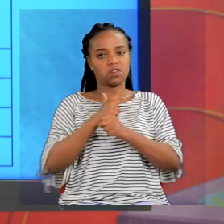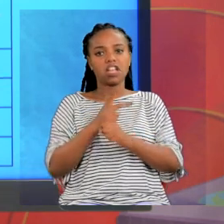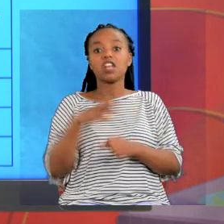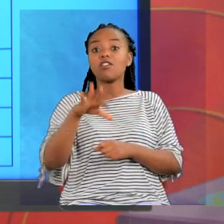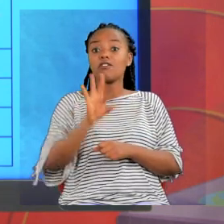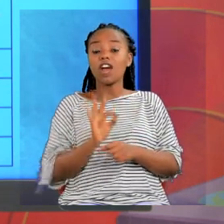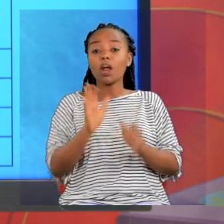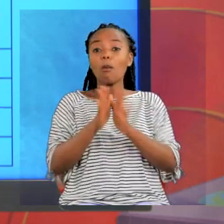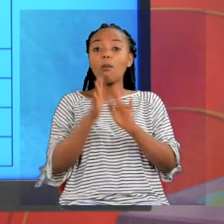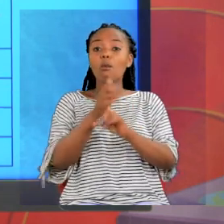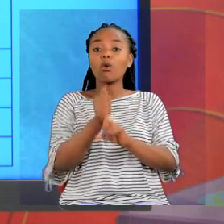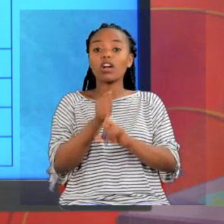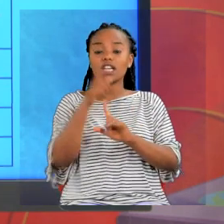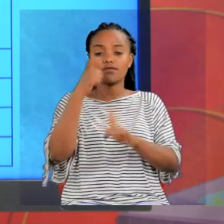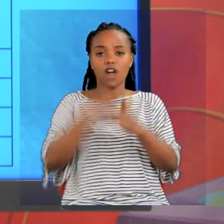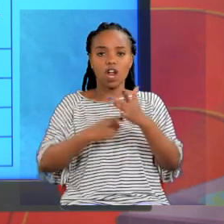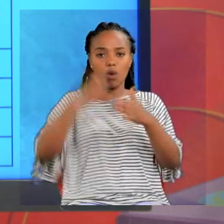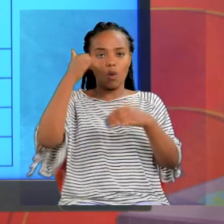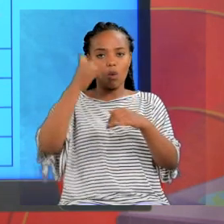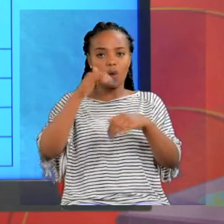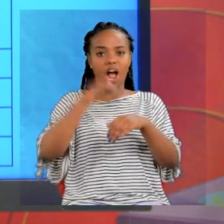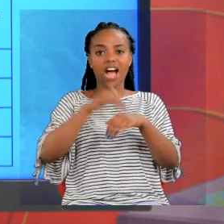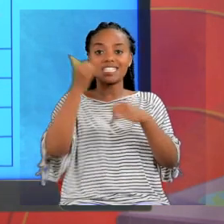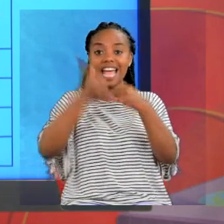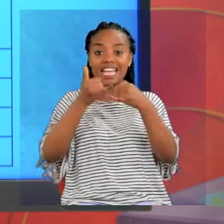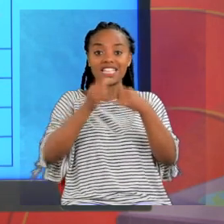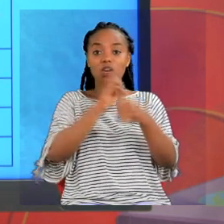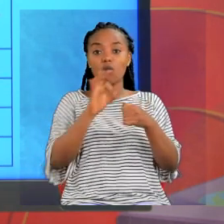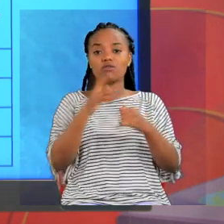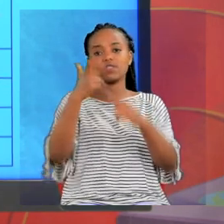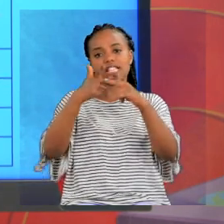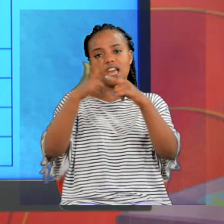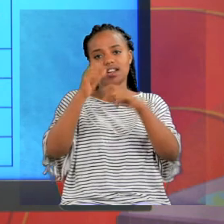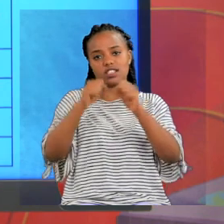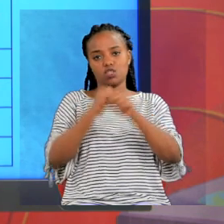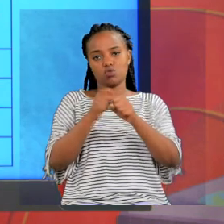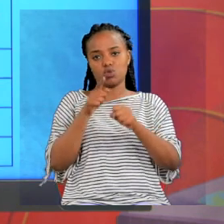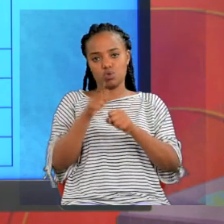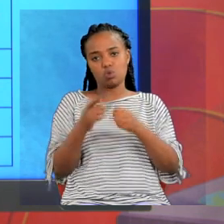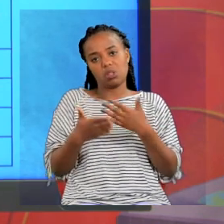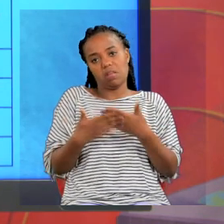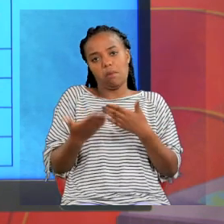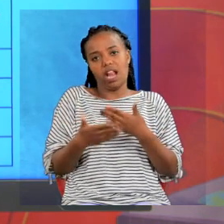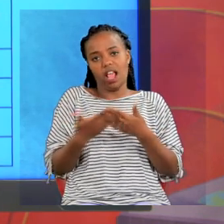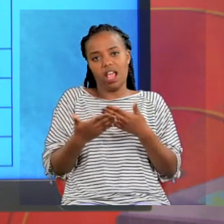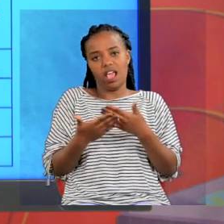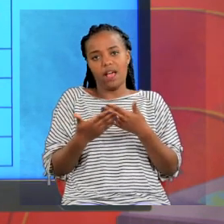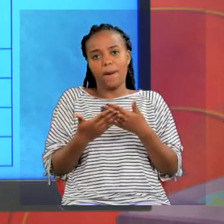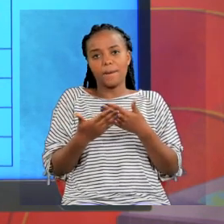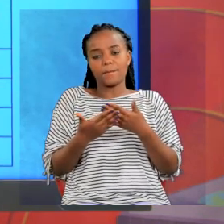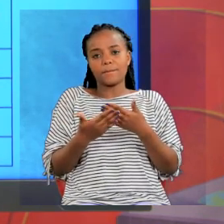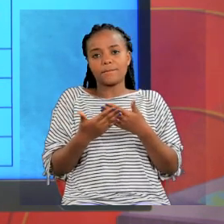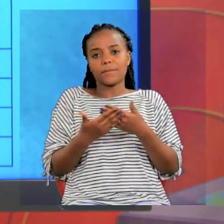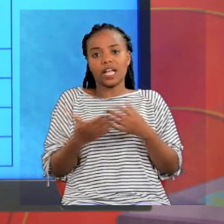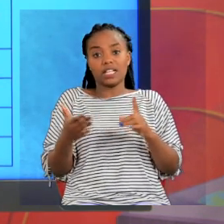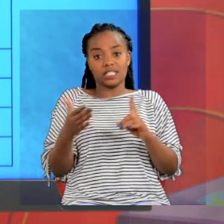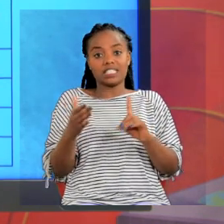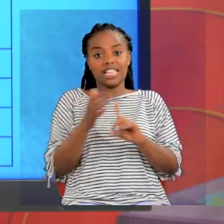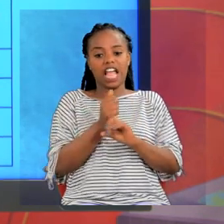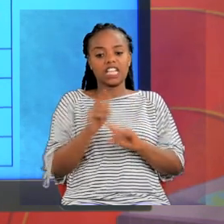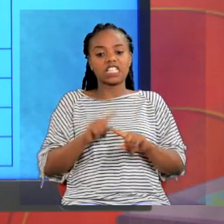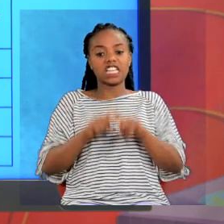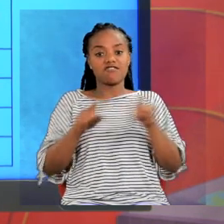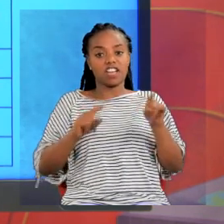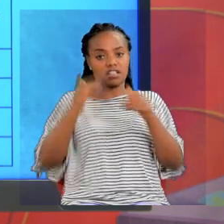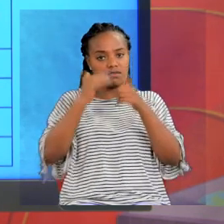book value at the end of the third year, you will simply take the difference between